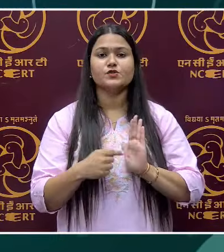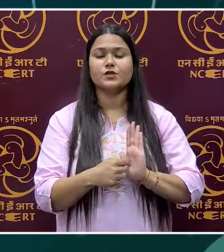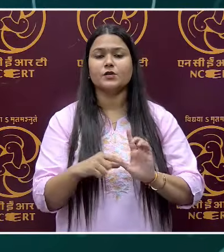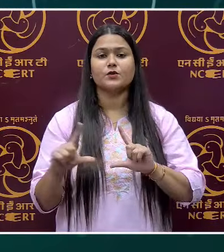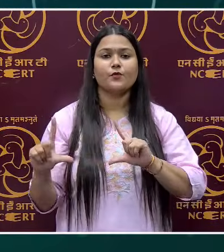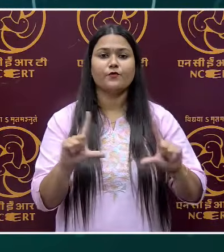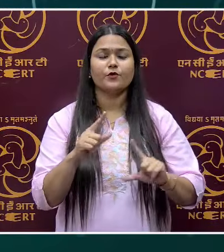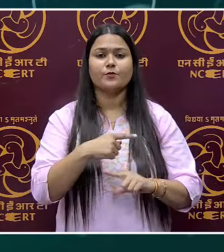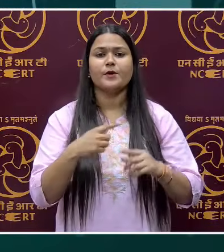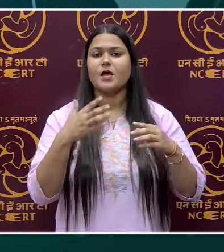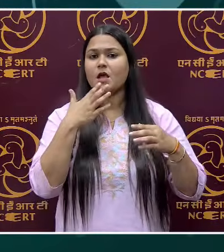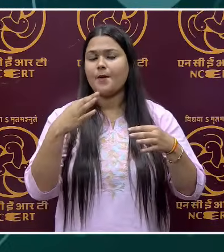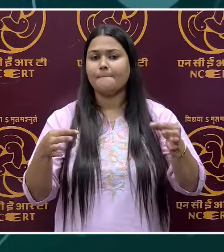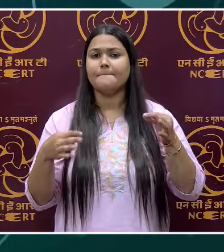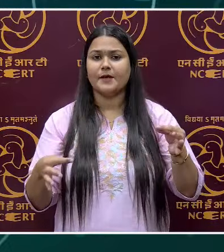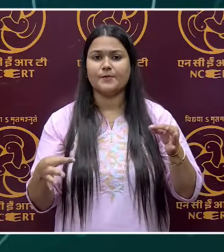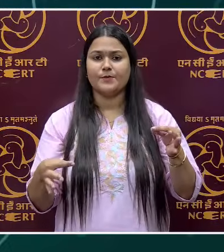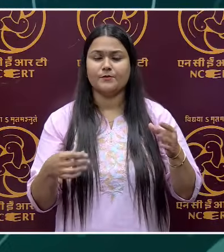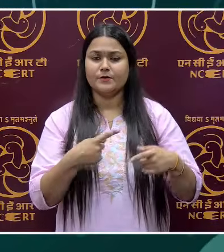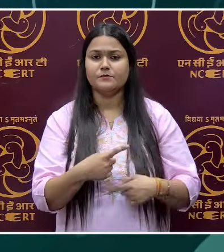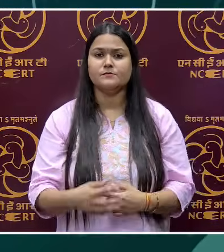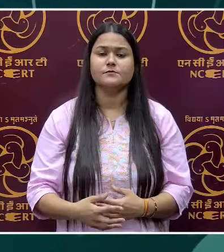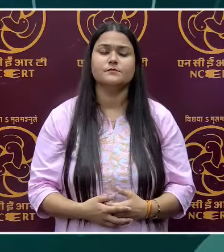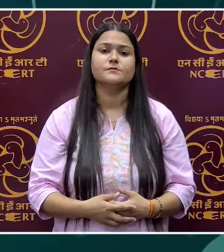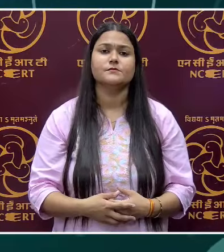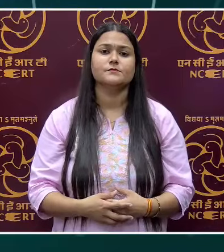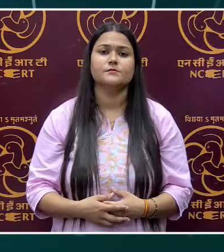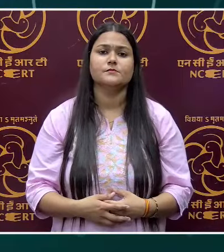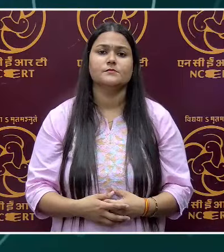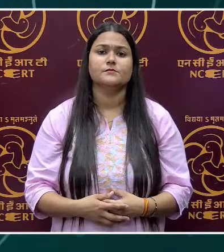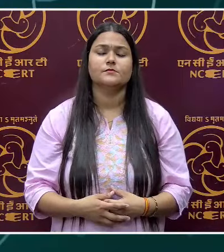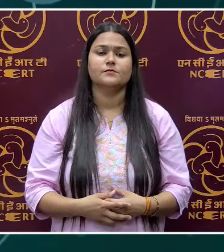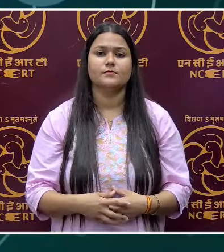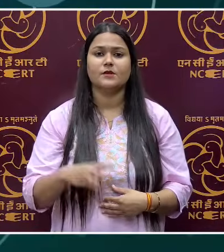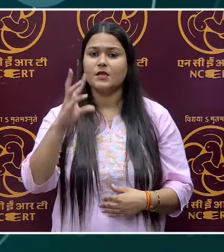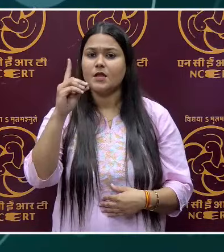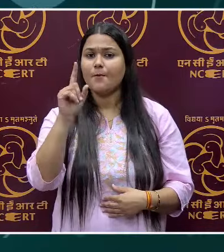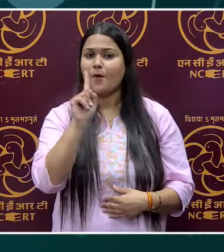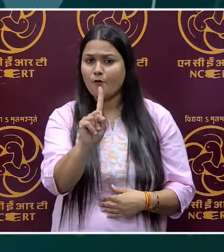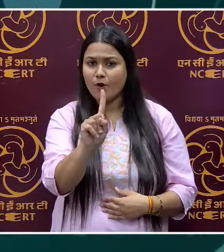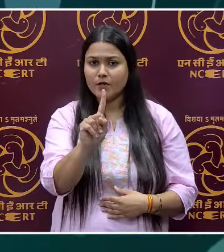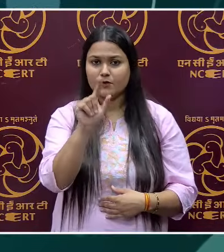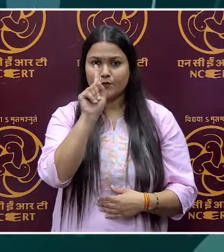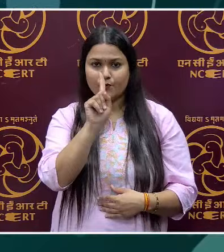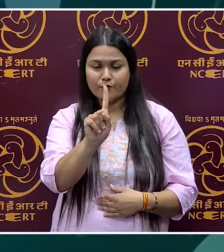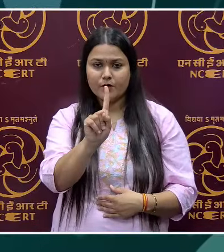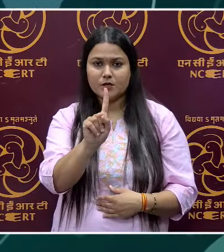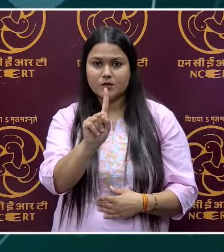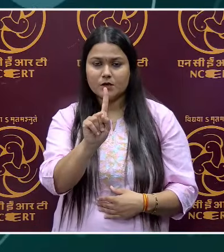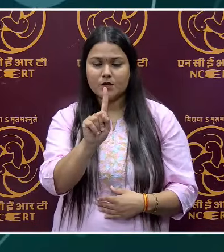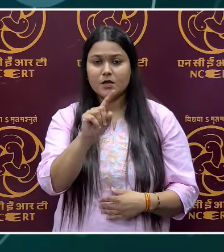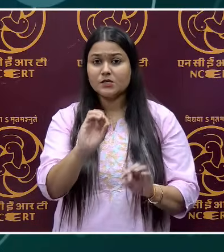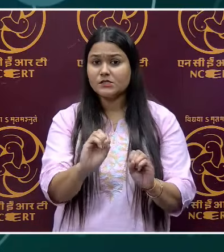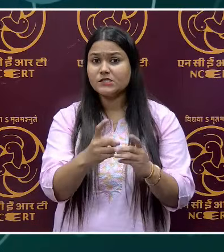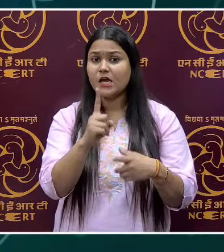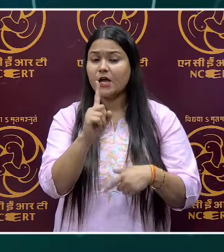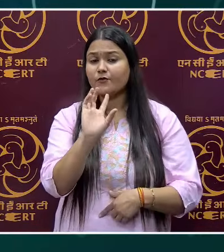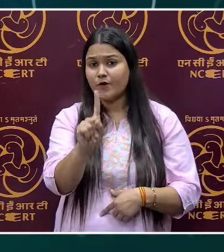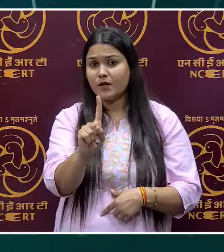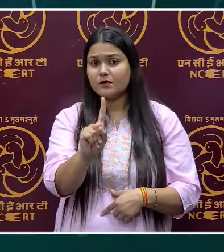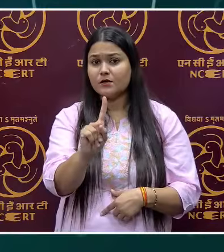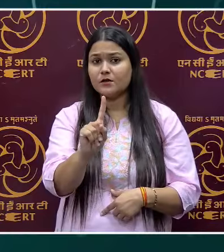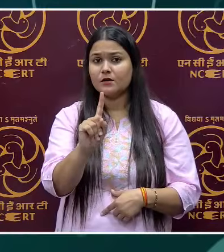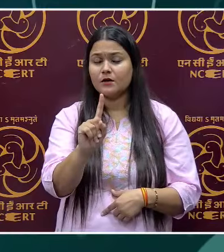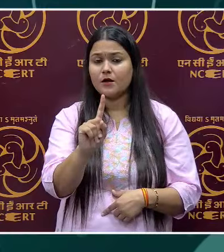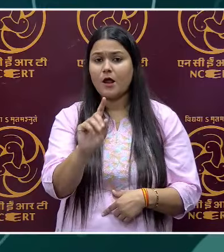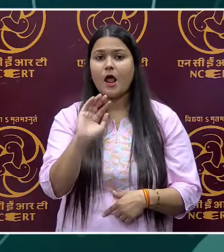the paper. Like this is a number 1. For example, it starts with this number 1.